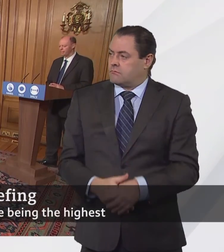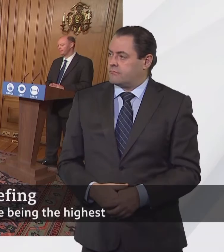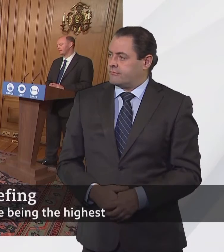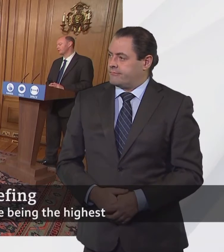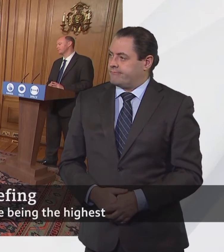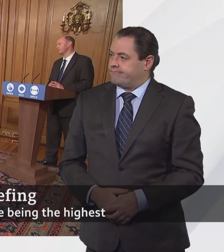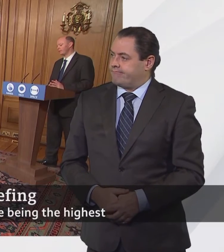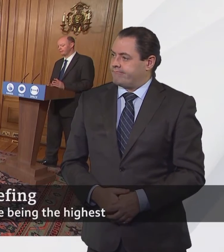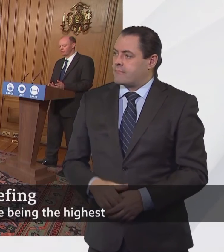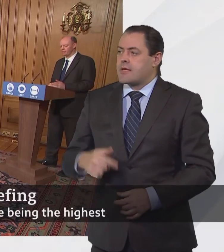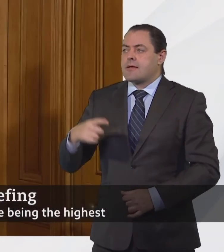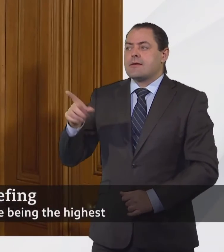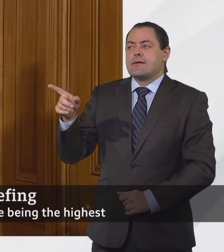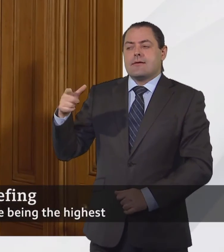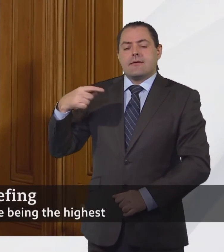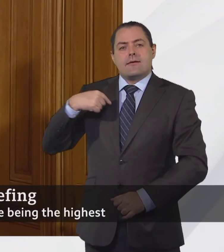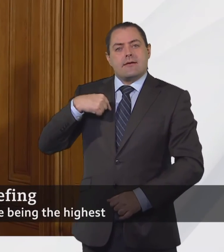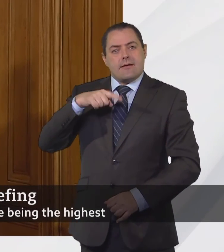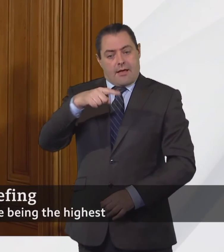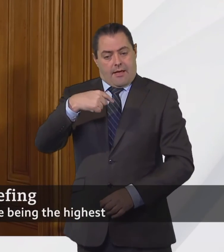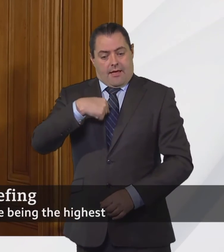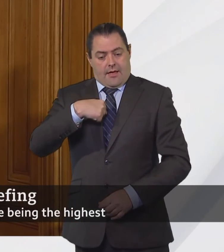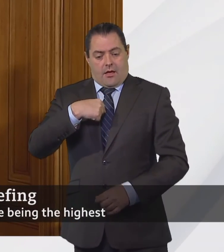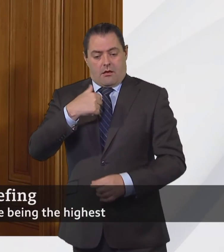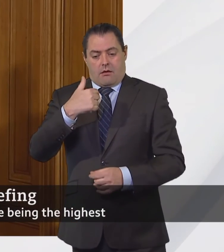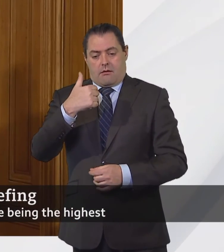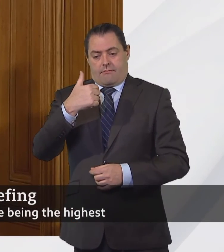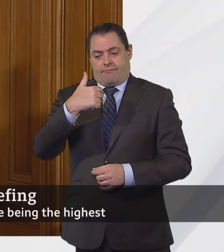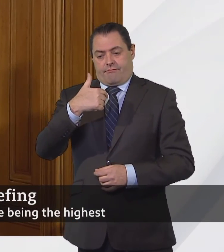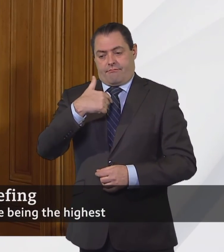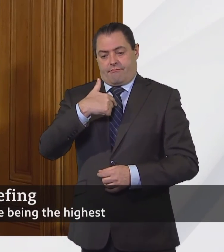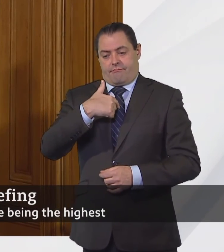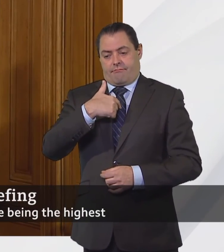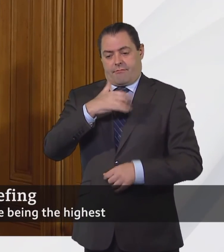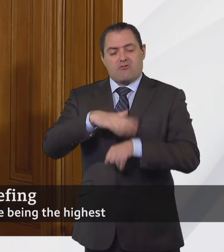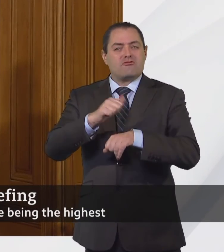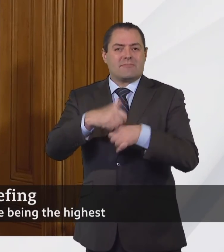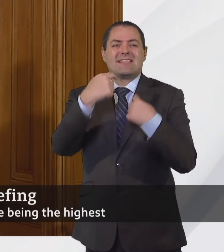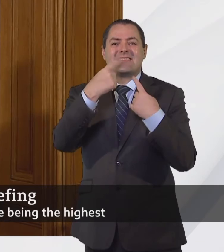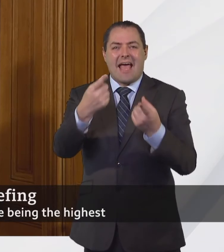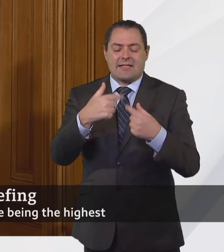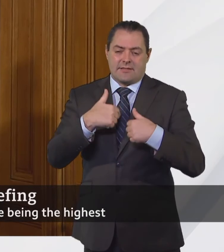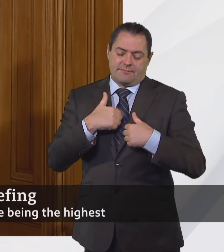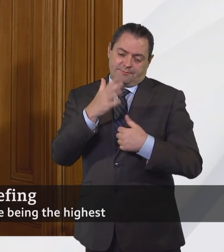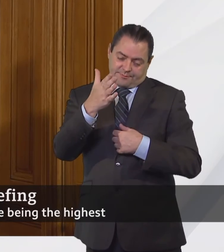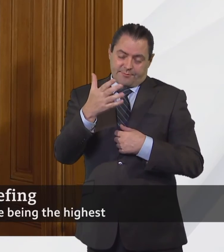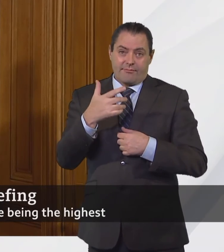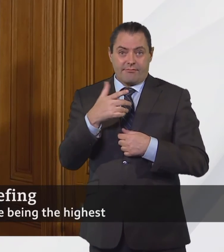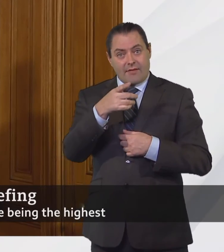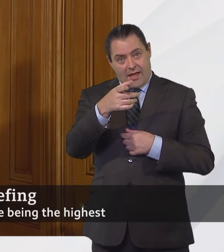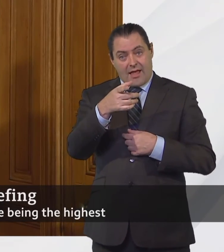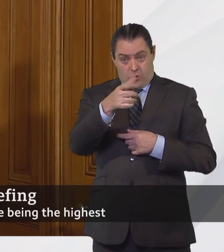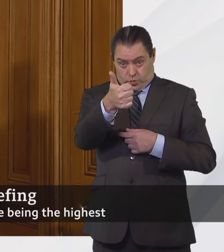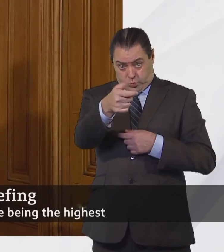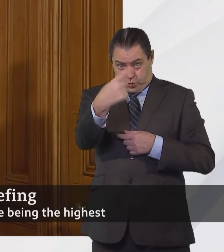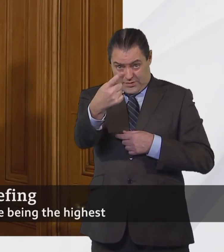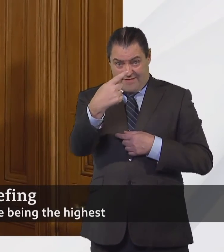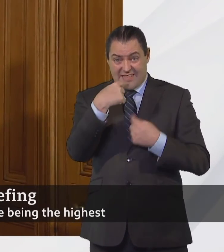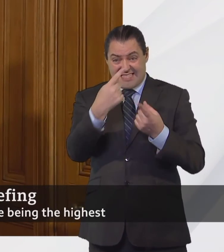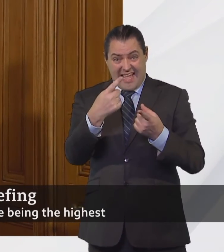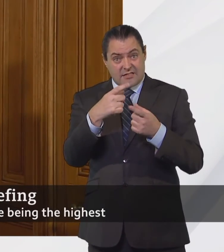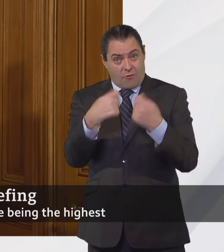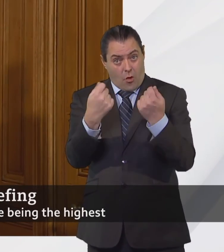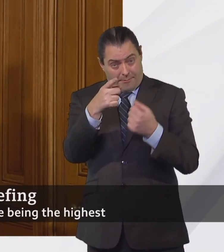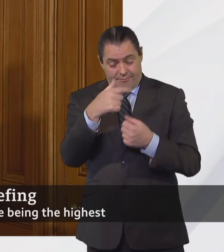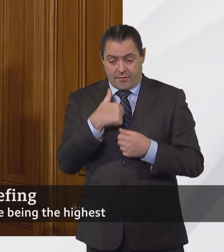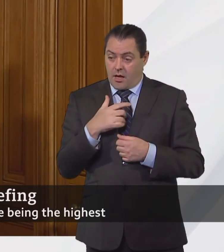what I was saying about Christmas, I think you gave a good example, actually. Would I want someone to see their family? Of course, that's what Christmas is